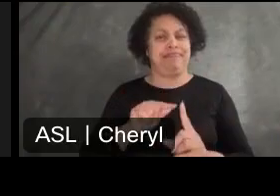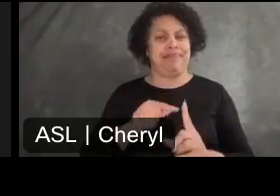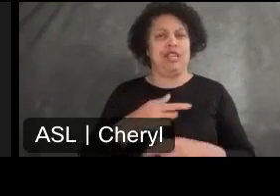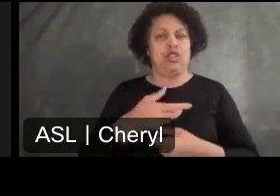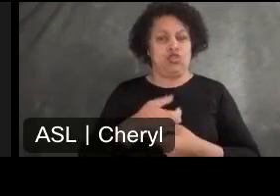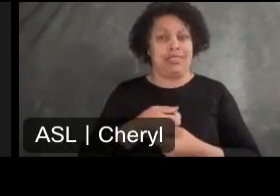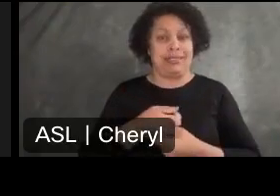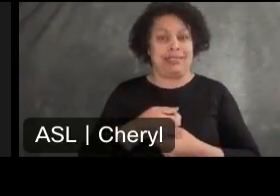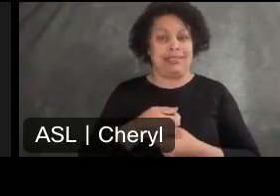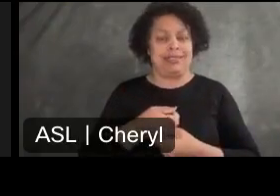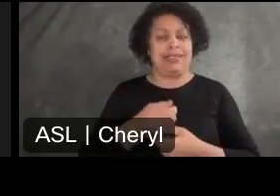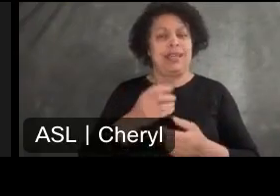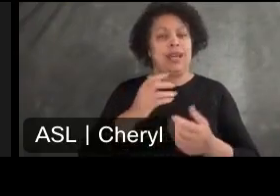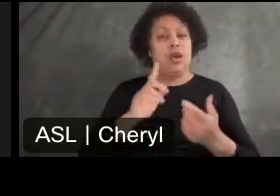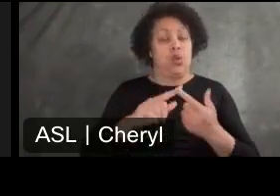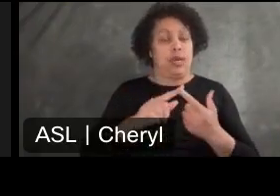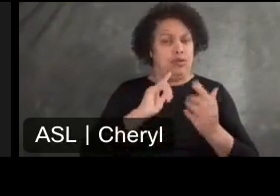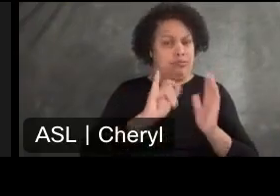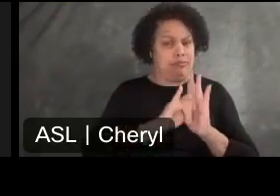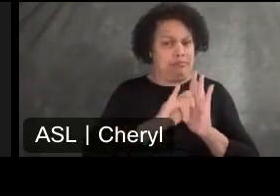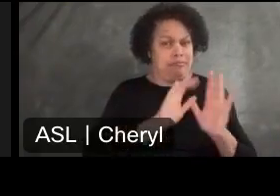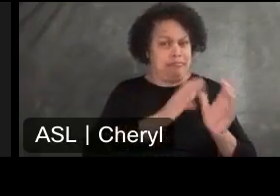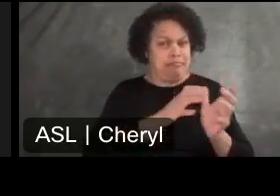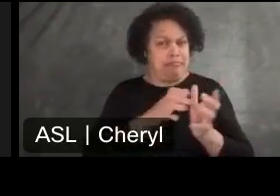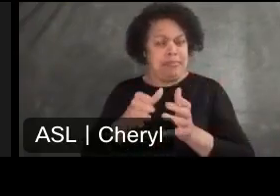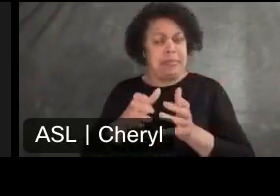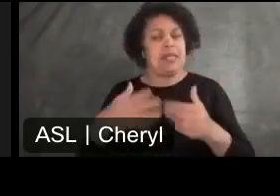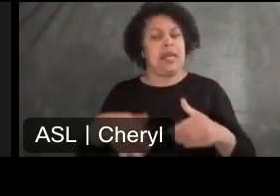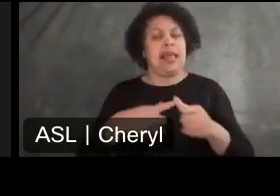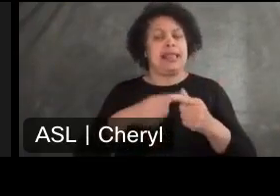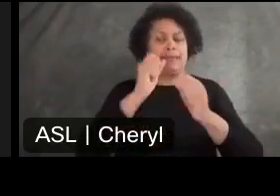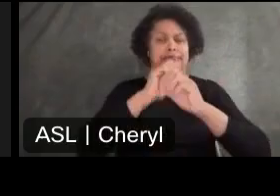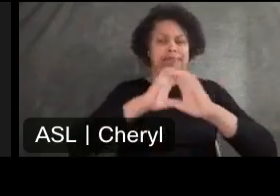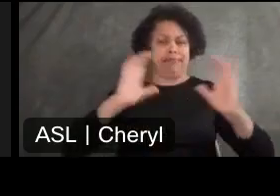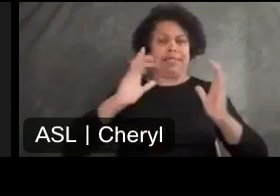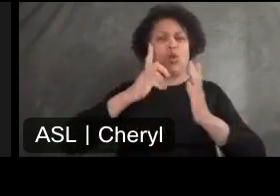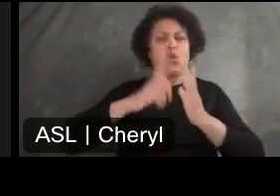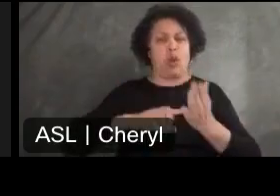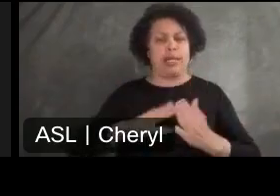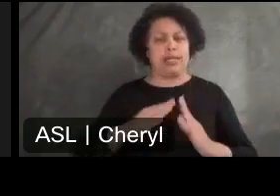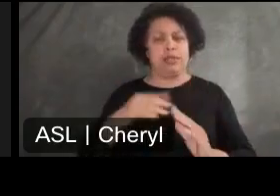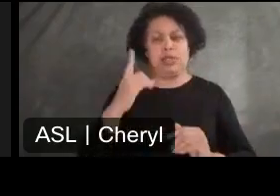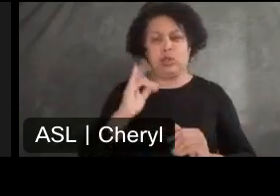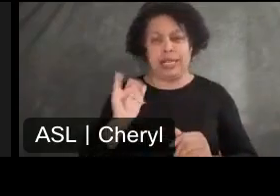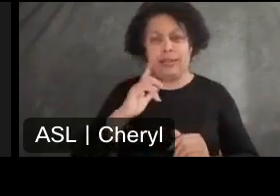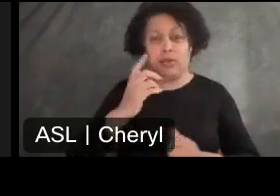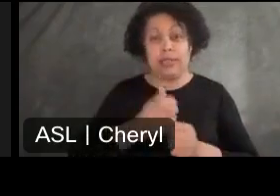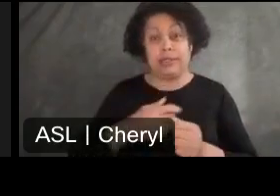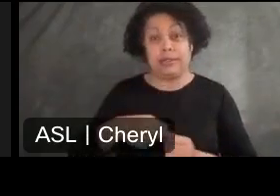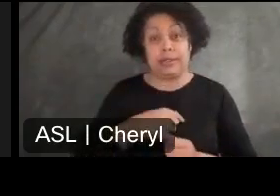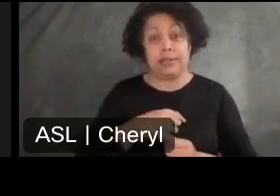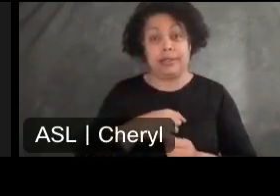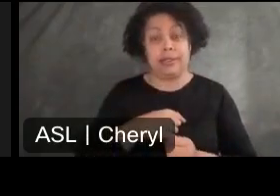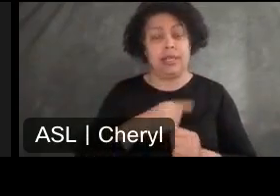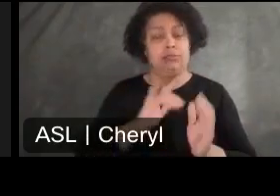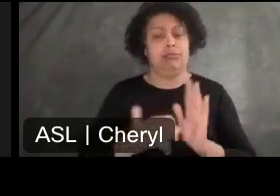through pod mapping, we can see an overview of what community looks like for each of us and who we can turn to when